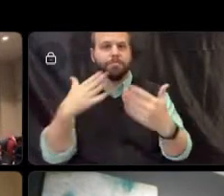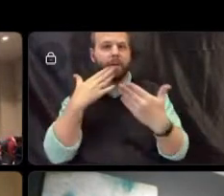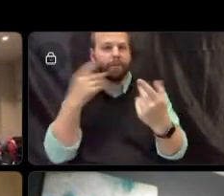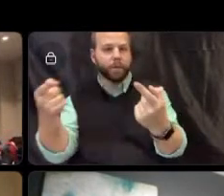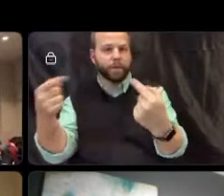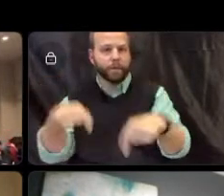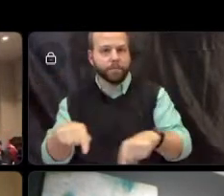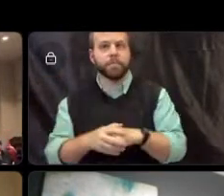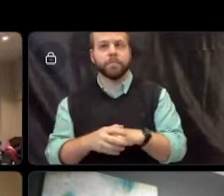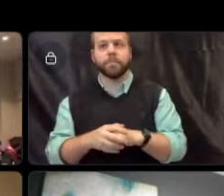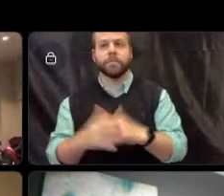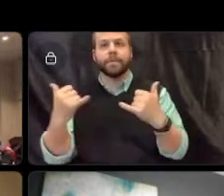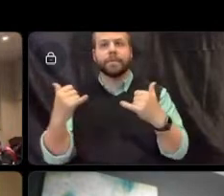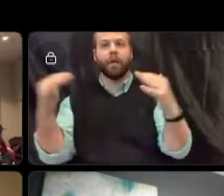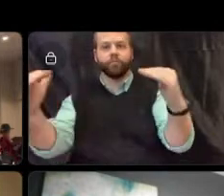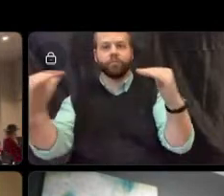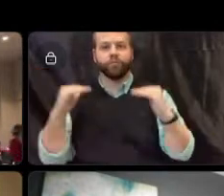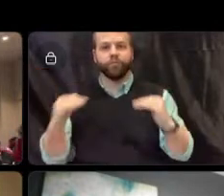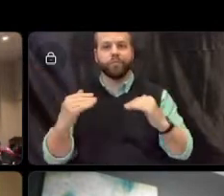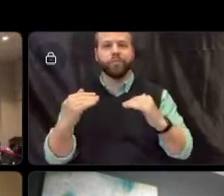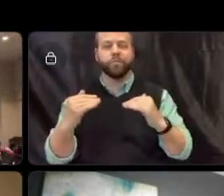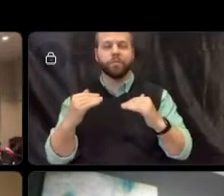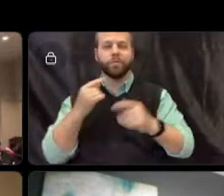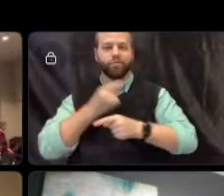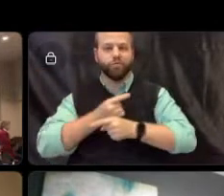We move to the regular agenda.